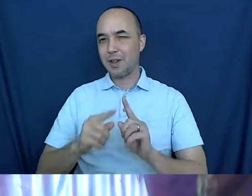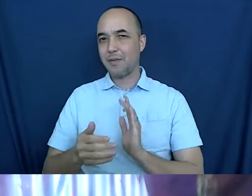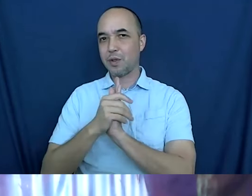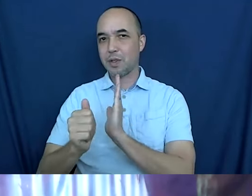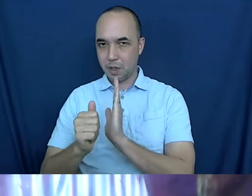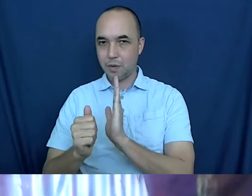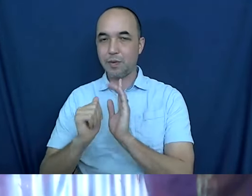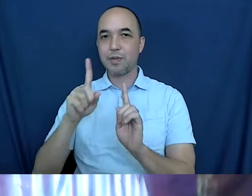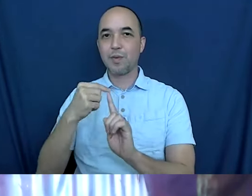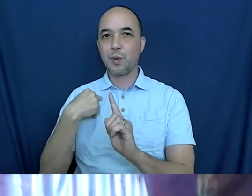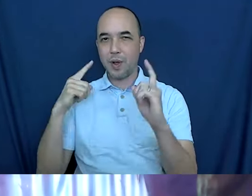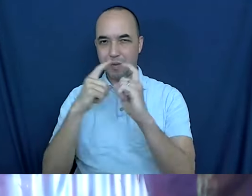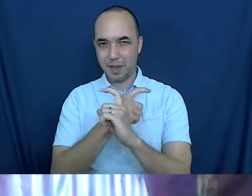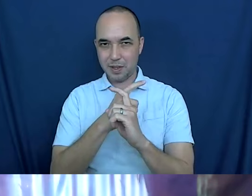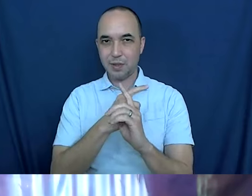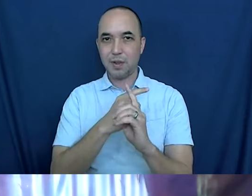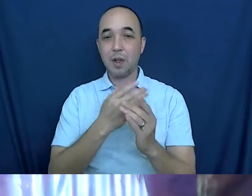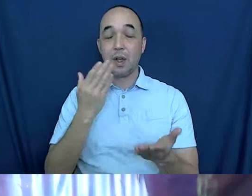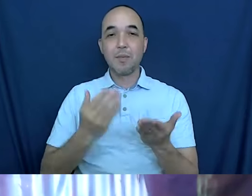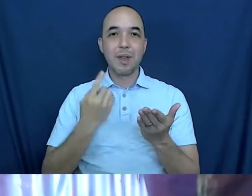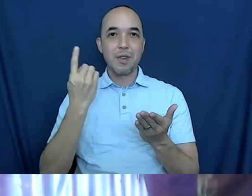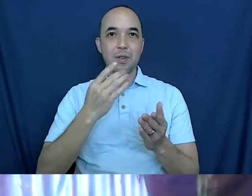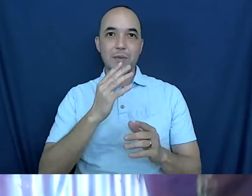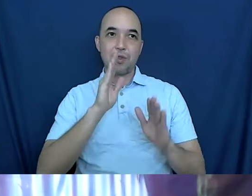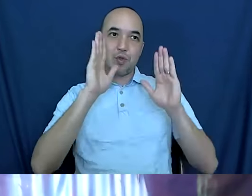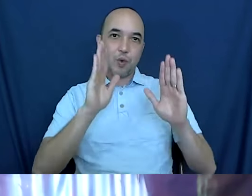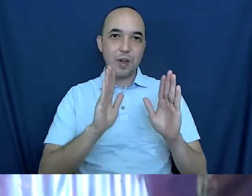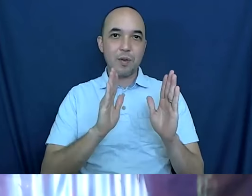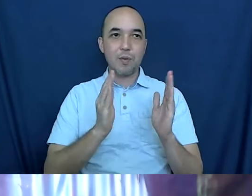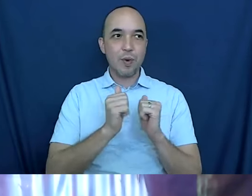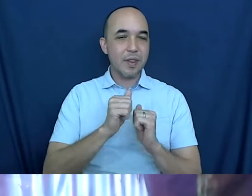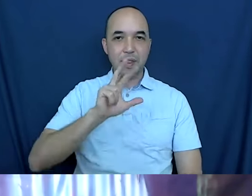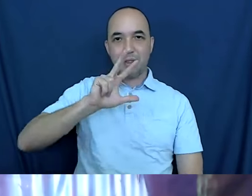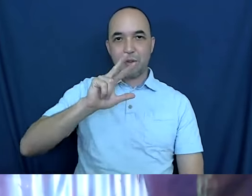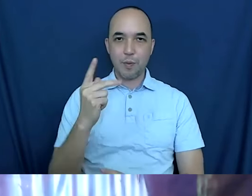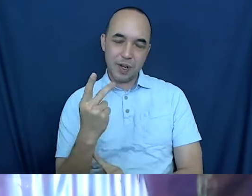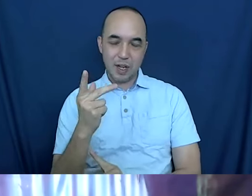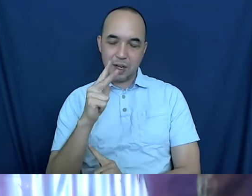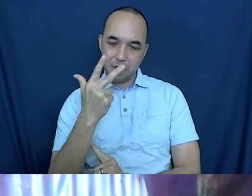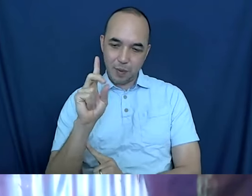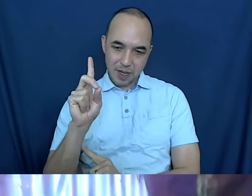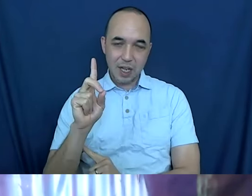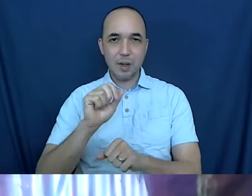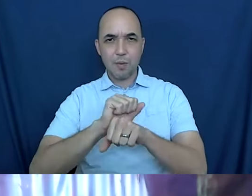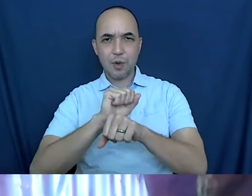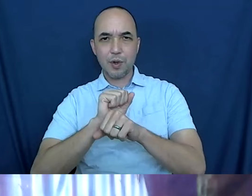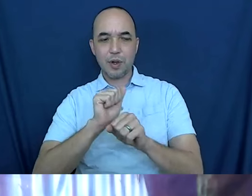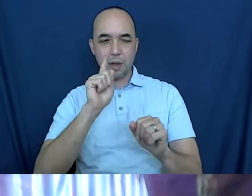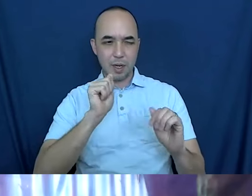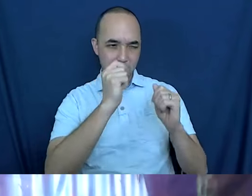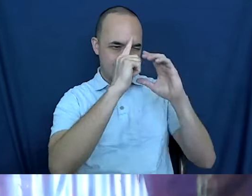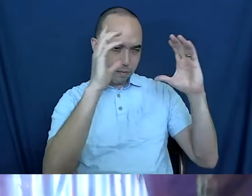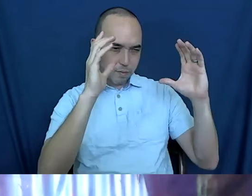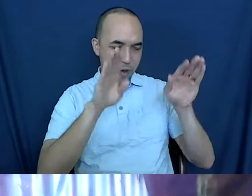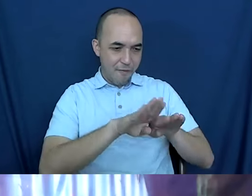you have a puzzle. Someone might be really good at three-dimensional work and be able to visualize something in a, you know, converting a